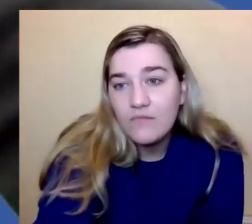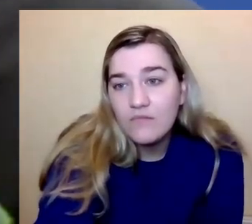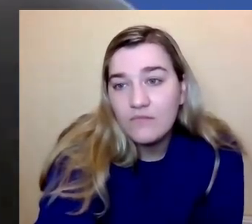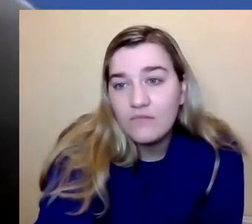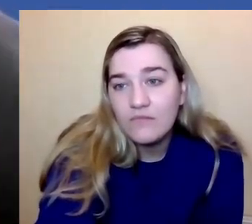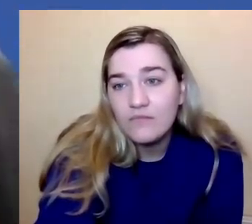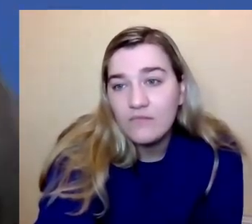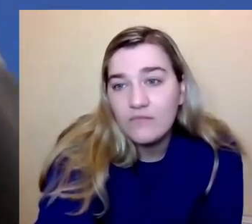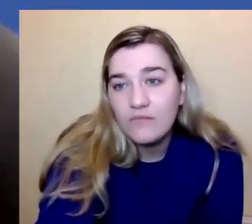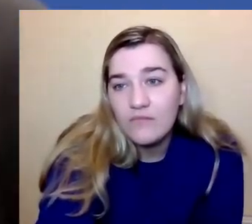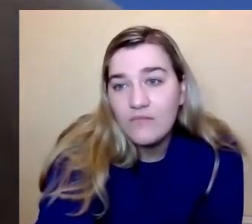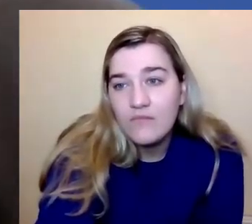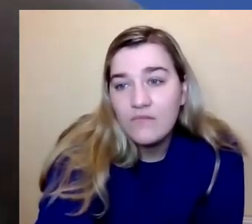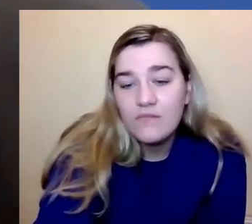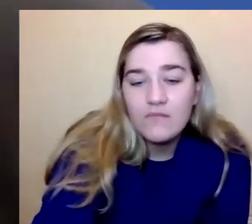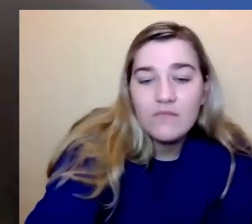Communication